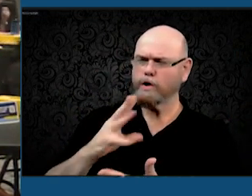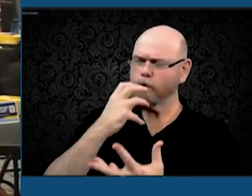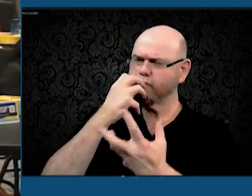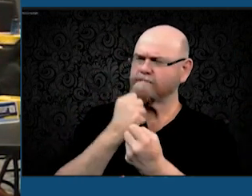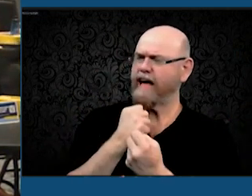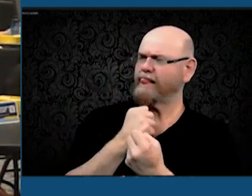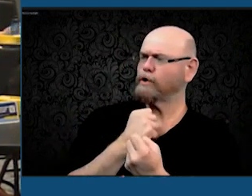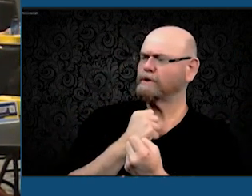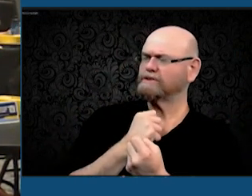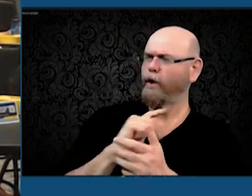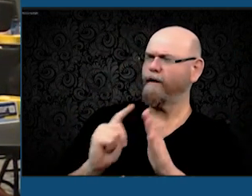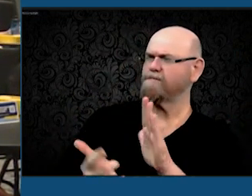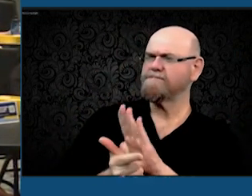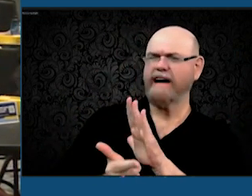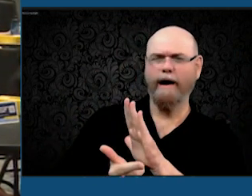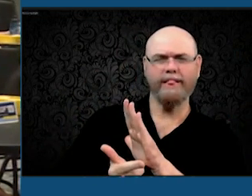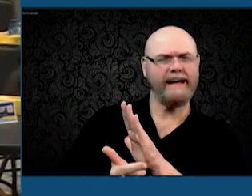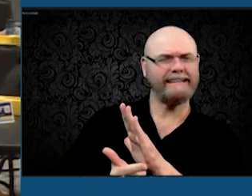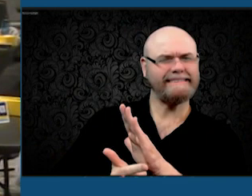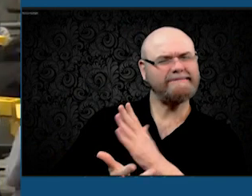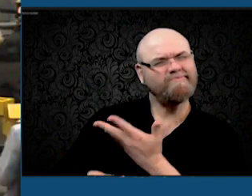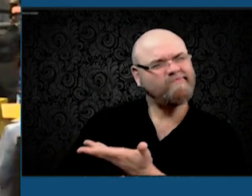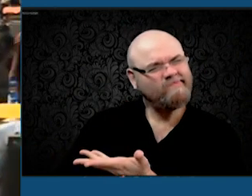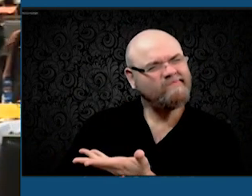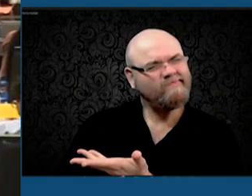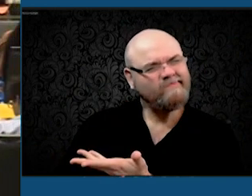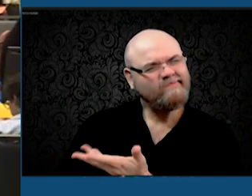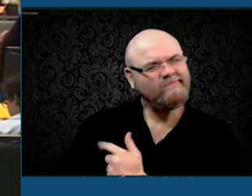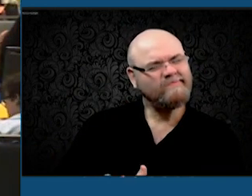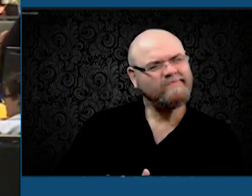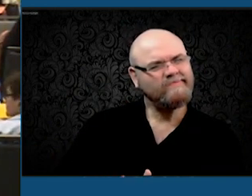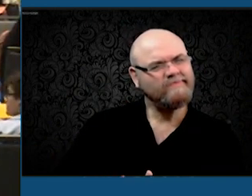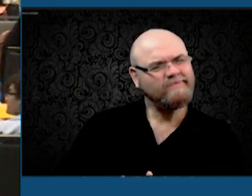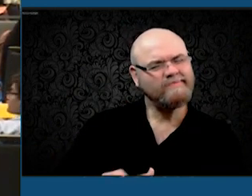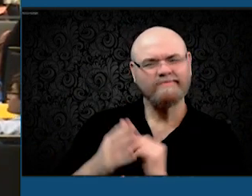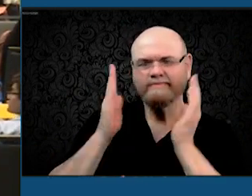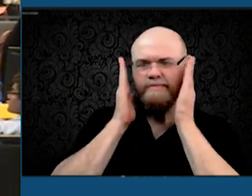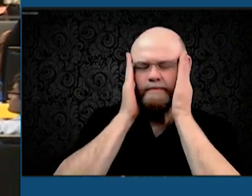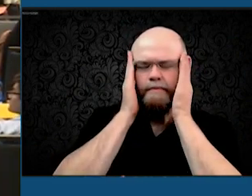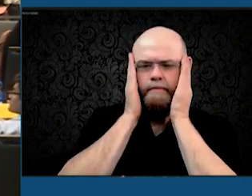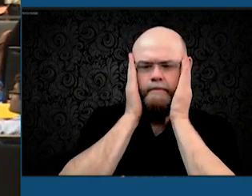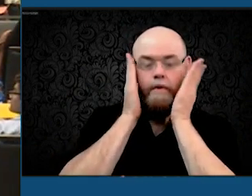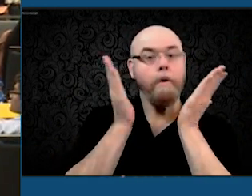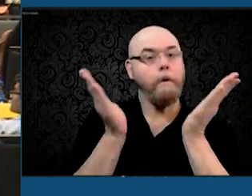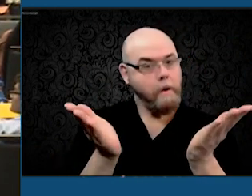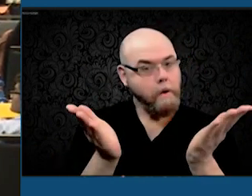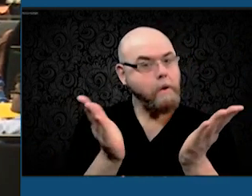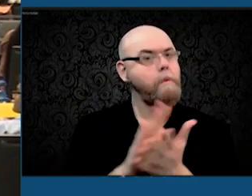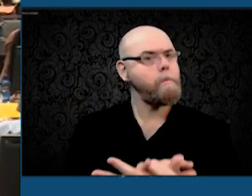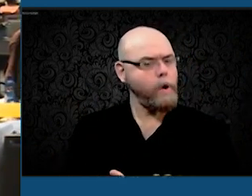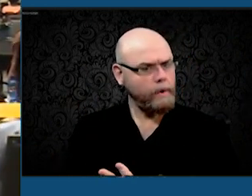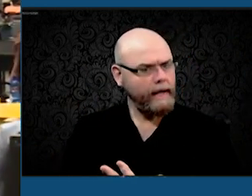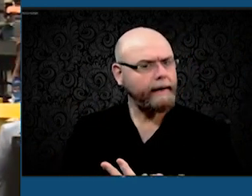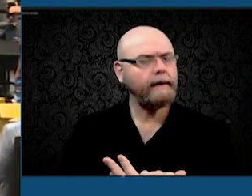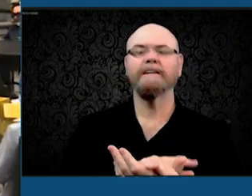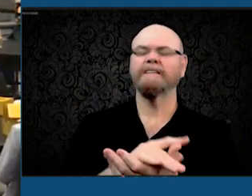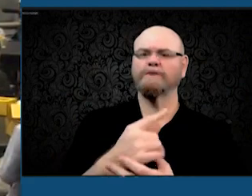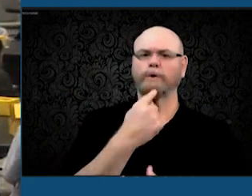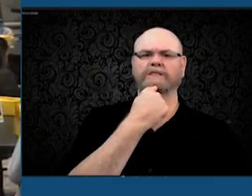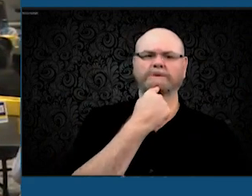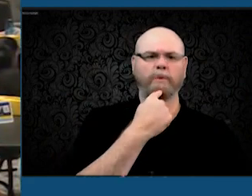violated. Anger is when your values are violated. Now we're on point. Disappointment is about unmet